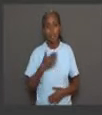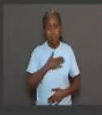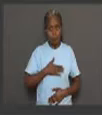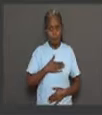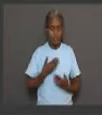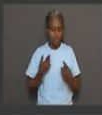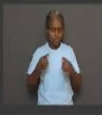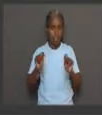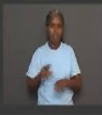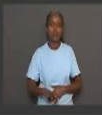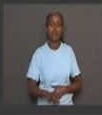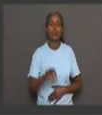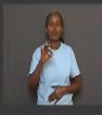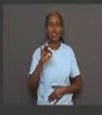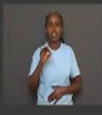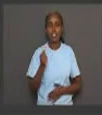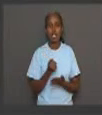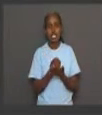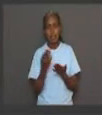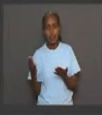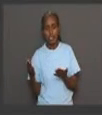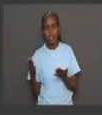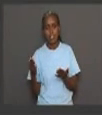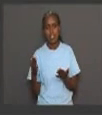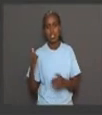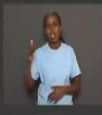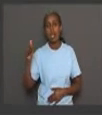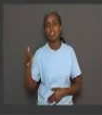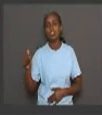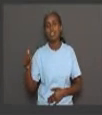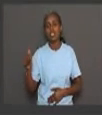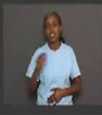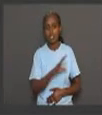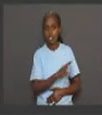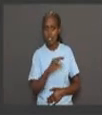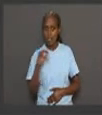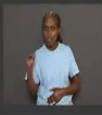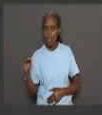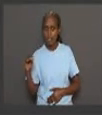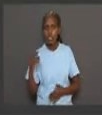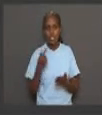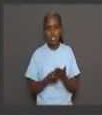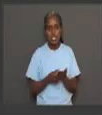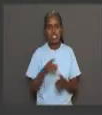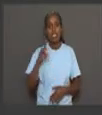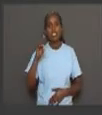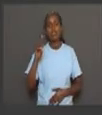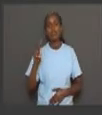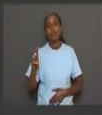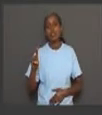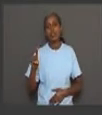Please try to find the particle's acceleration and its